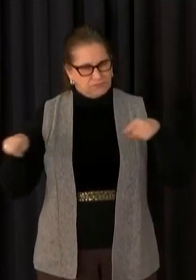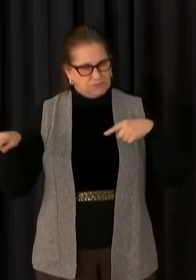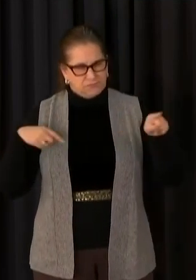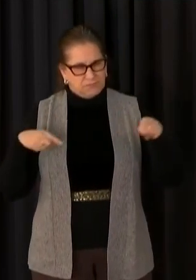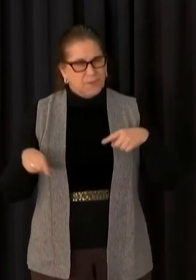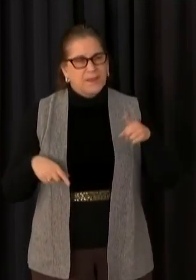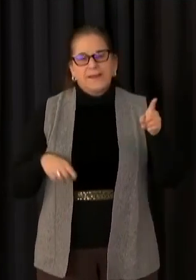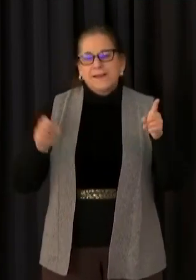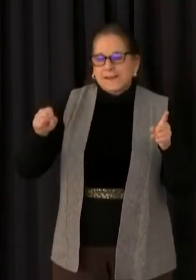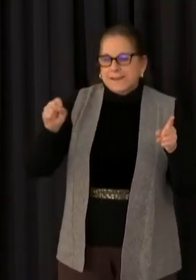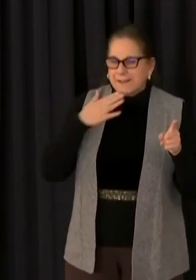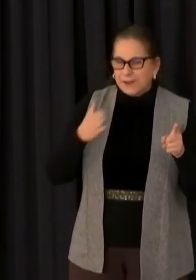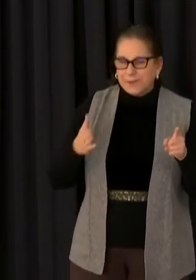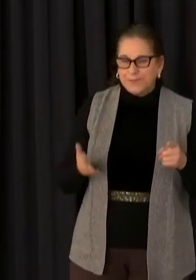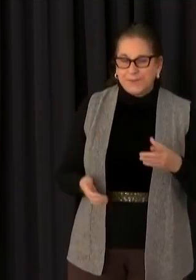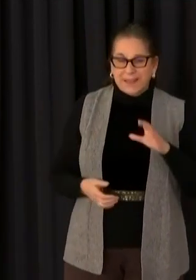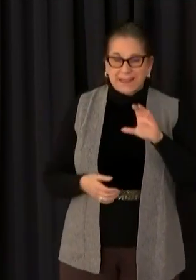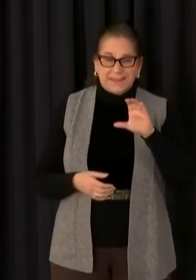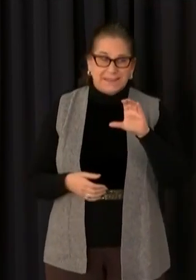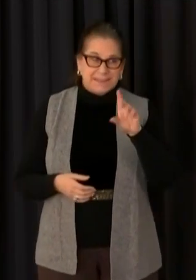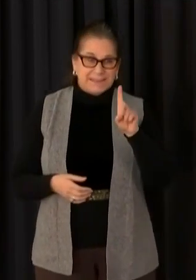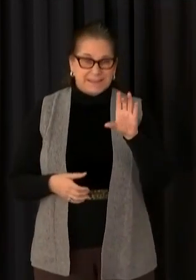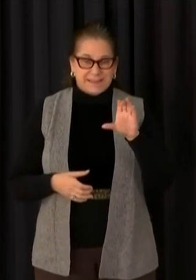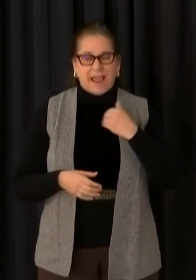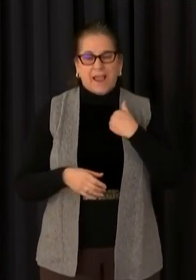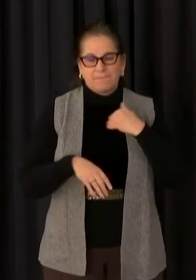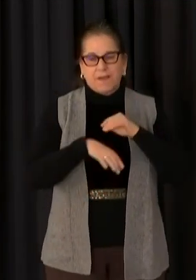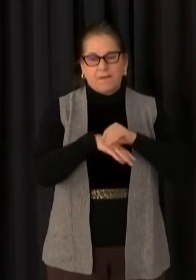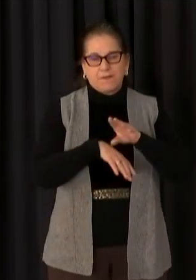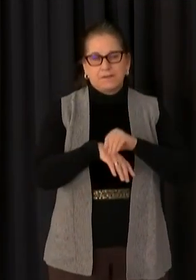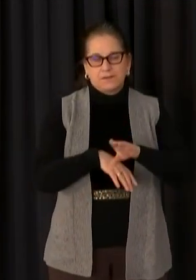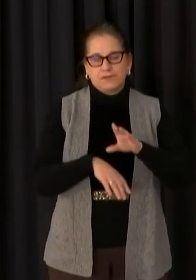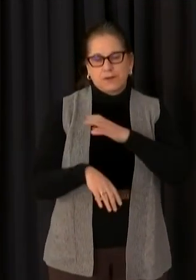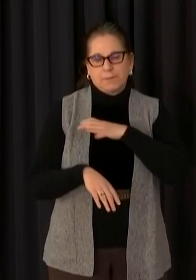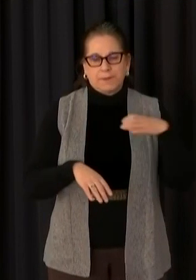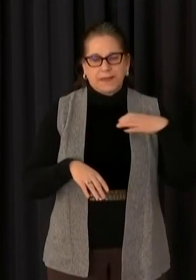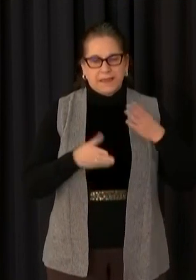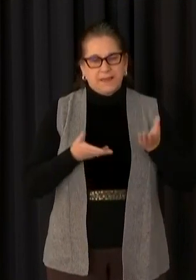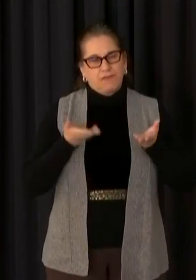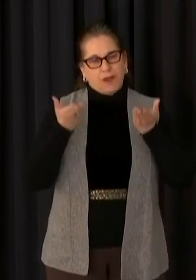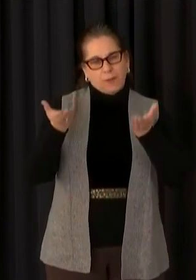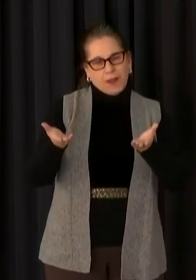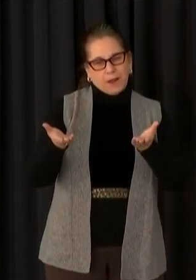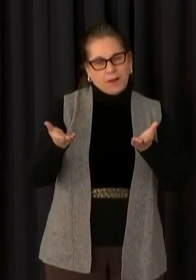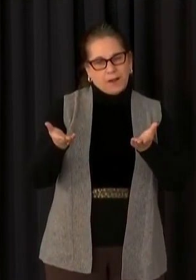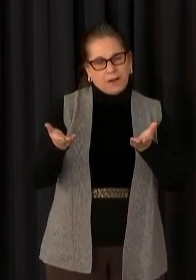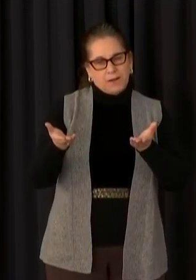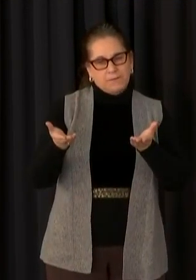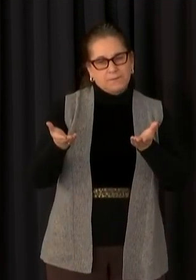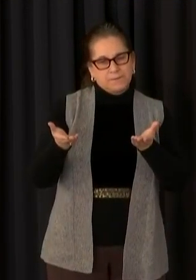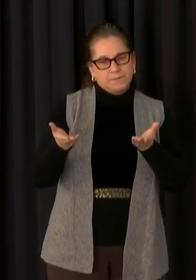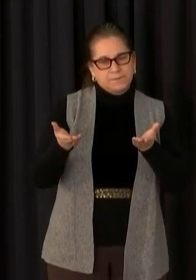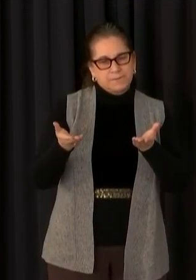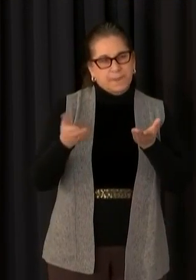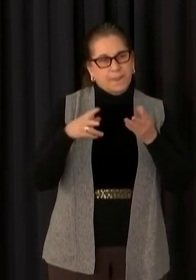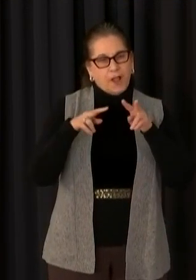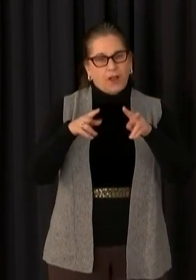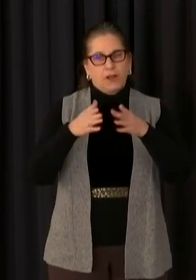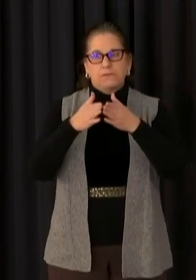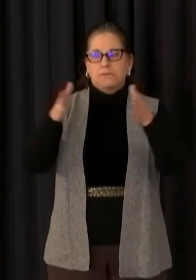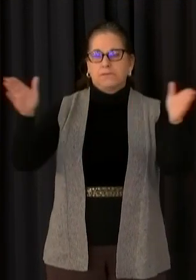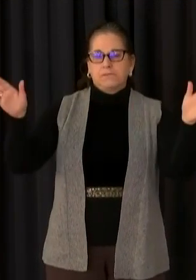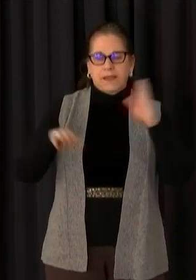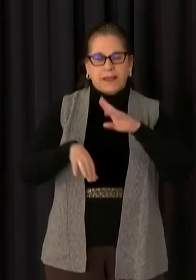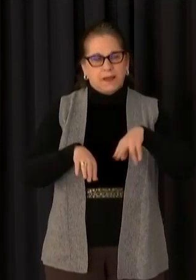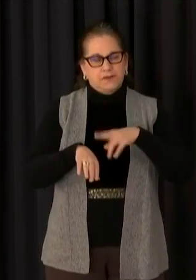the CDC has an advisory committee for immunization practices that deliberated looking at data, national data,